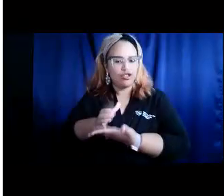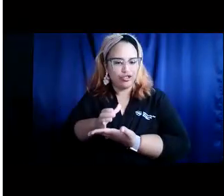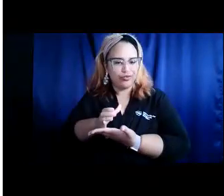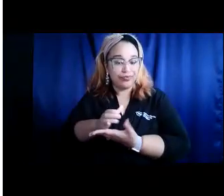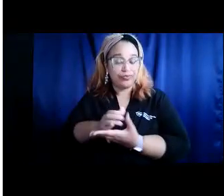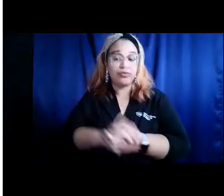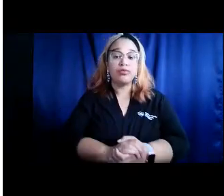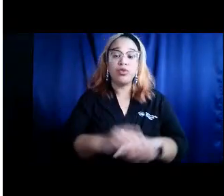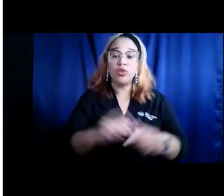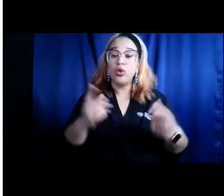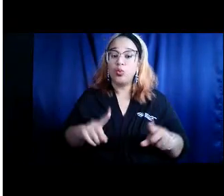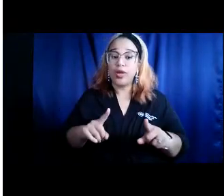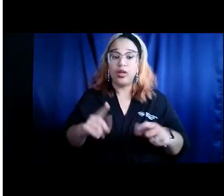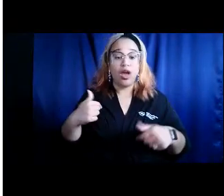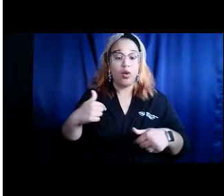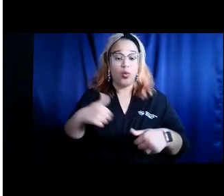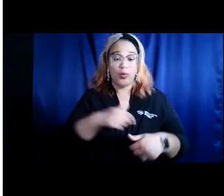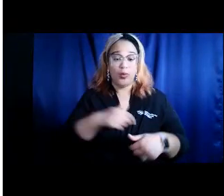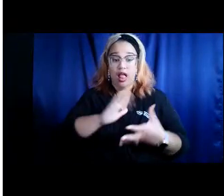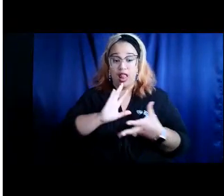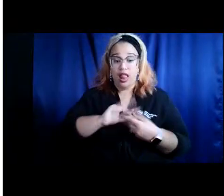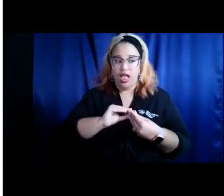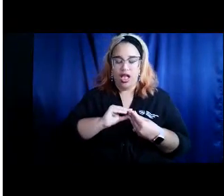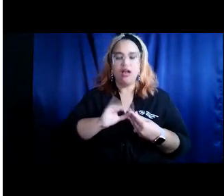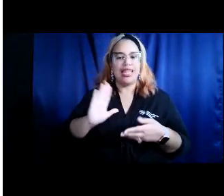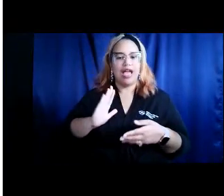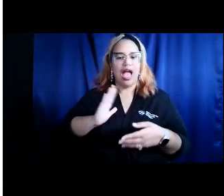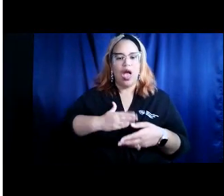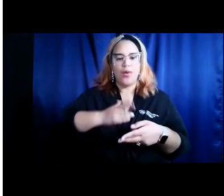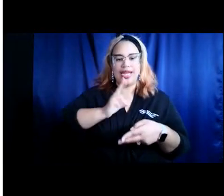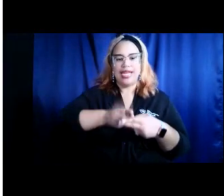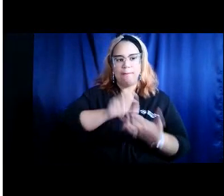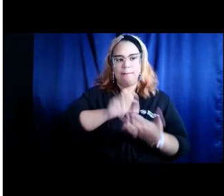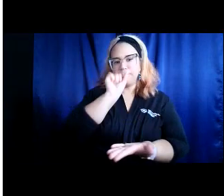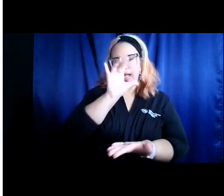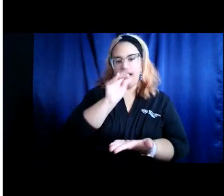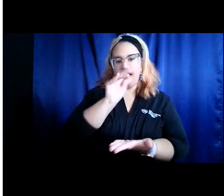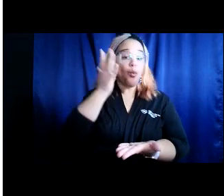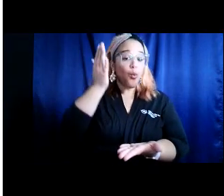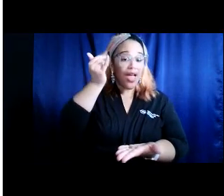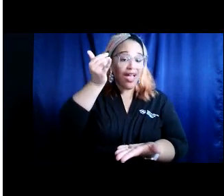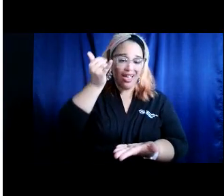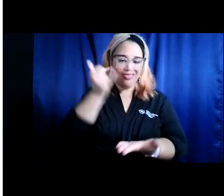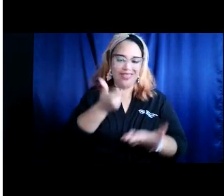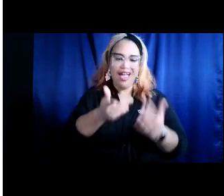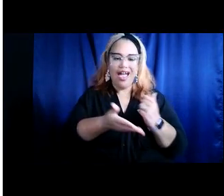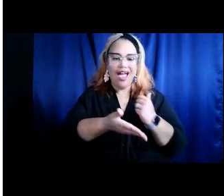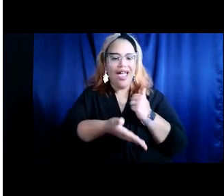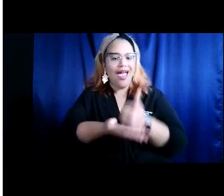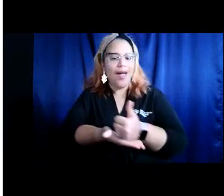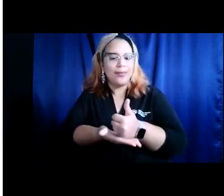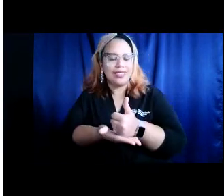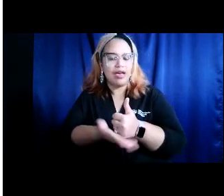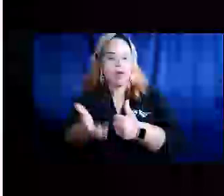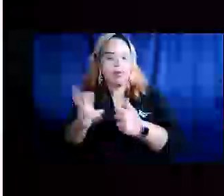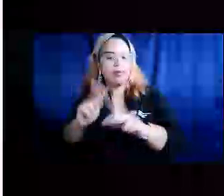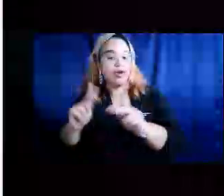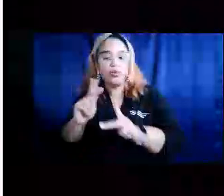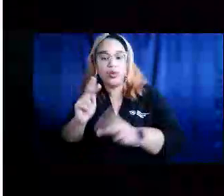any captioning errors before uploading the webinar to our on-demand library. We also include a reasonable